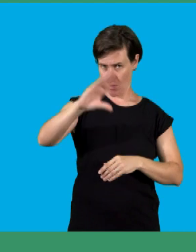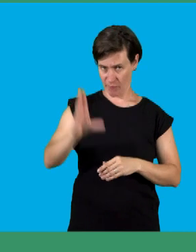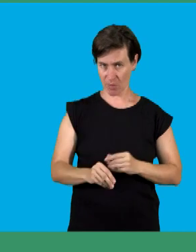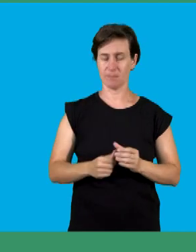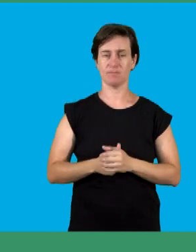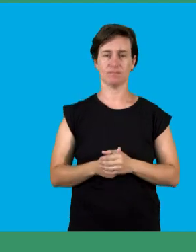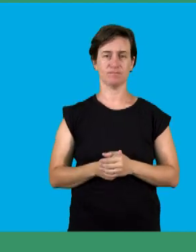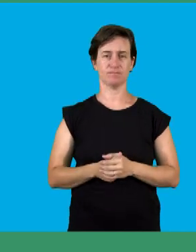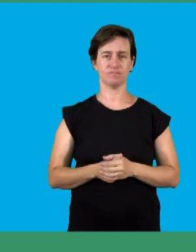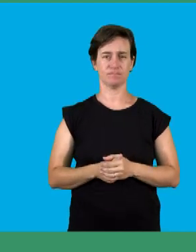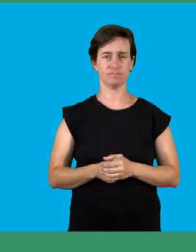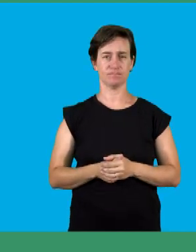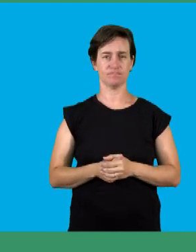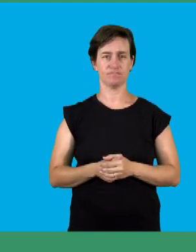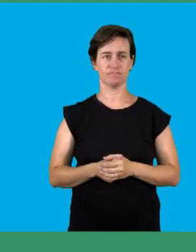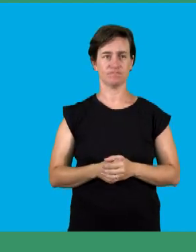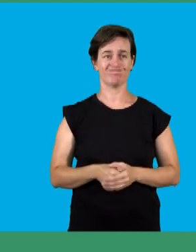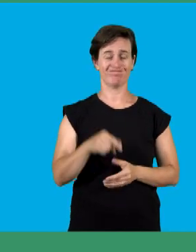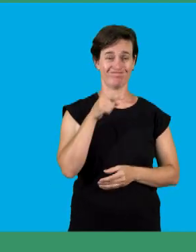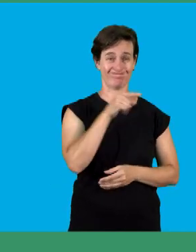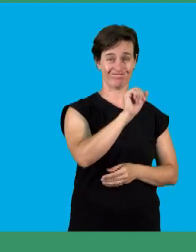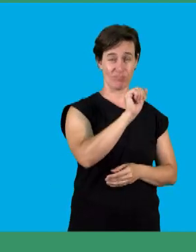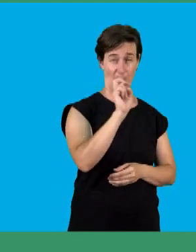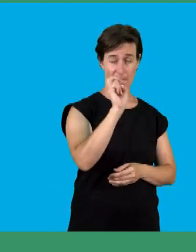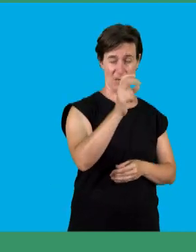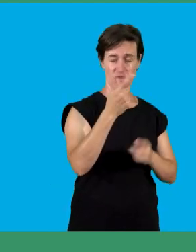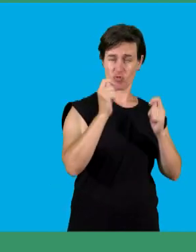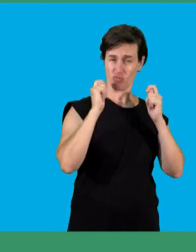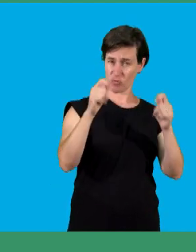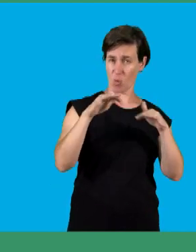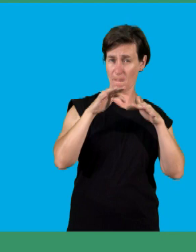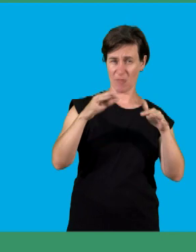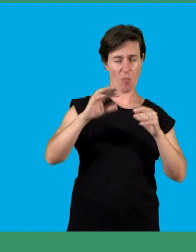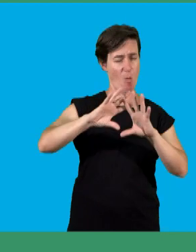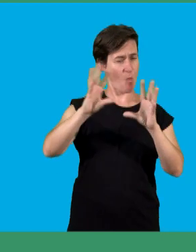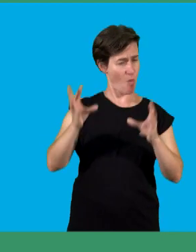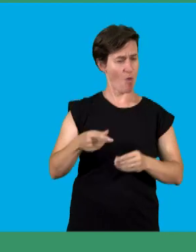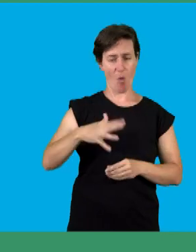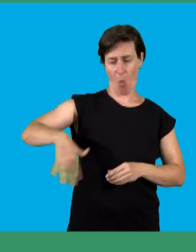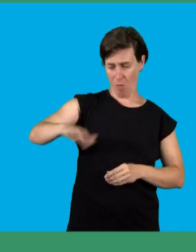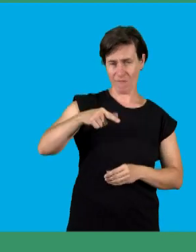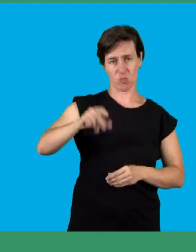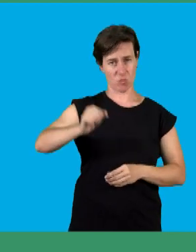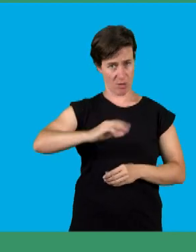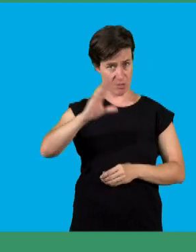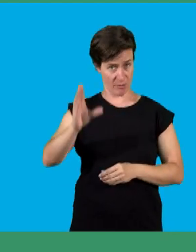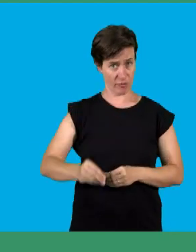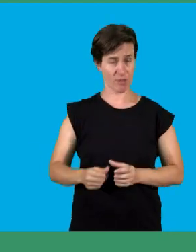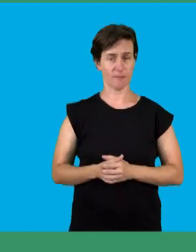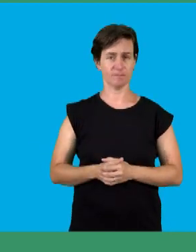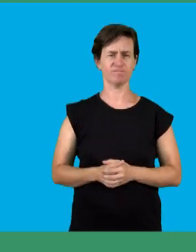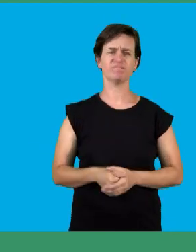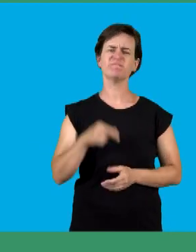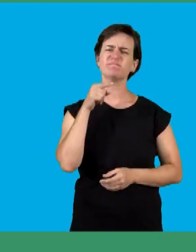within South Africa. So here, Ndlovu buses, they transport people from all over within South Africa.